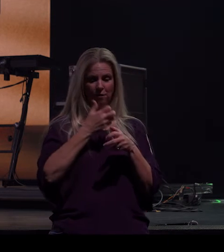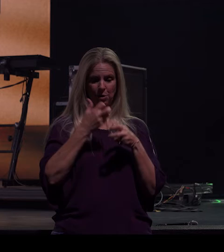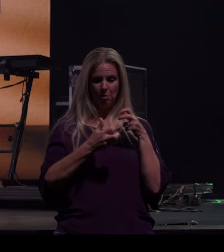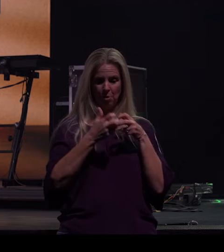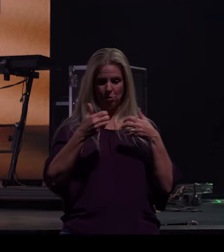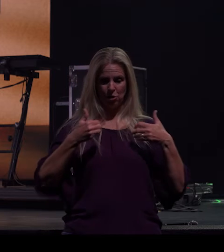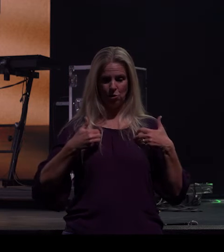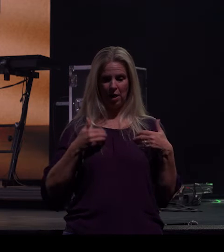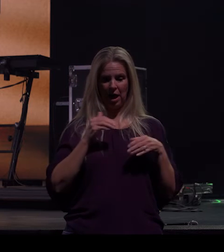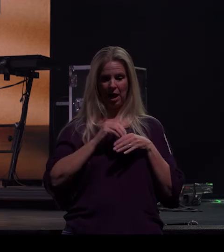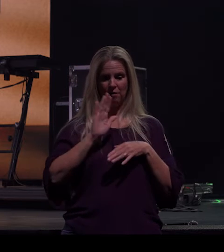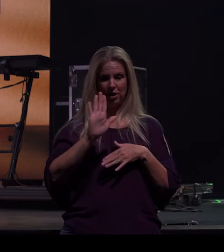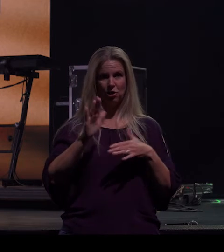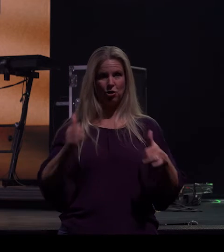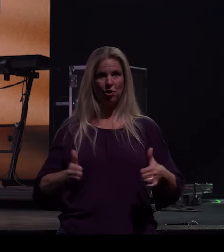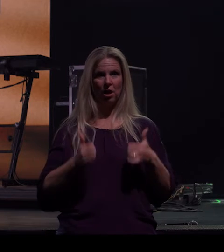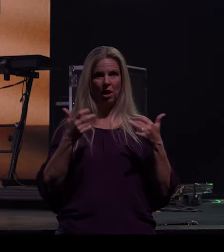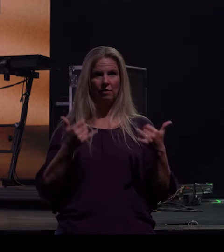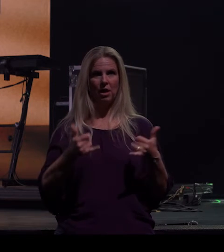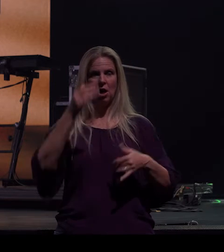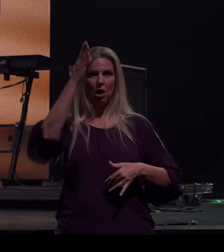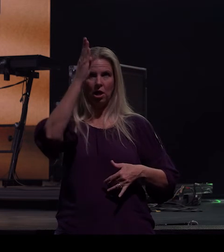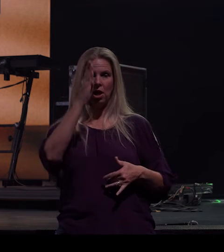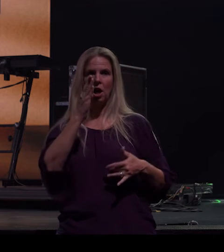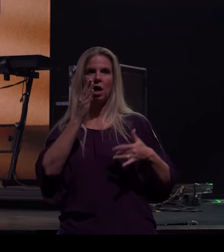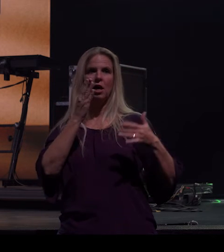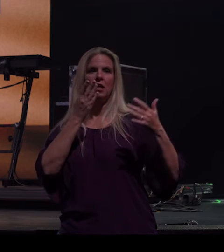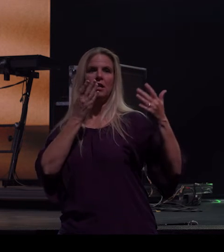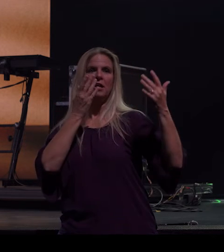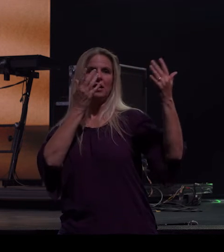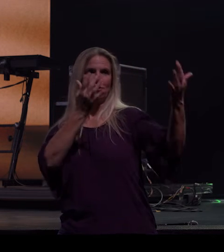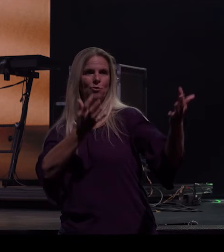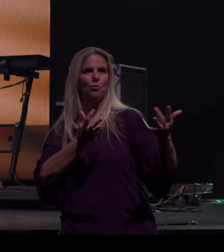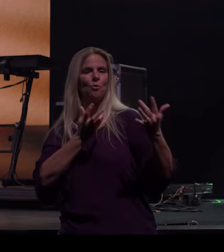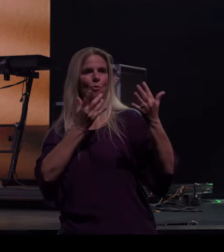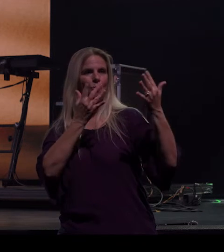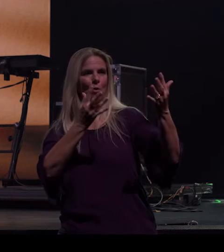now, God is waiting to provide you an answer.